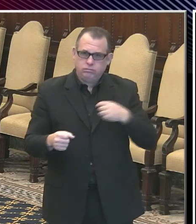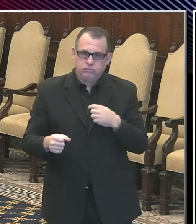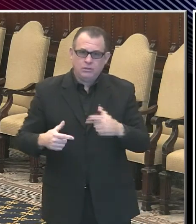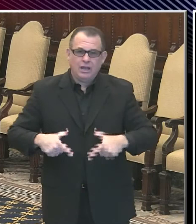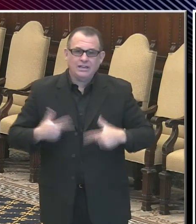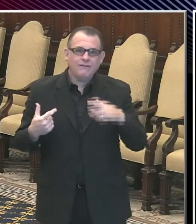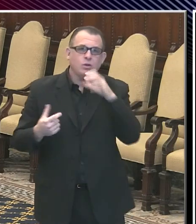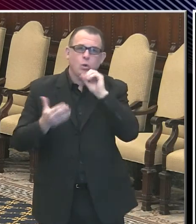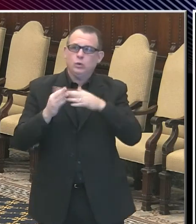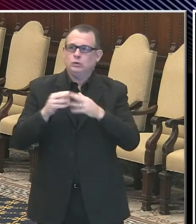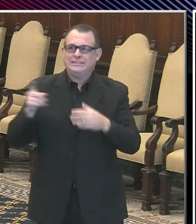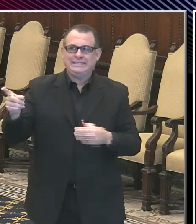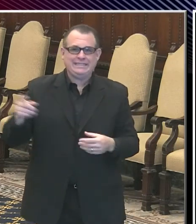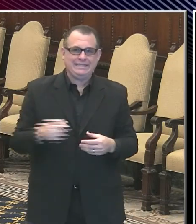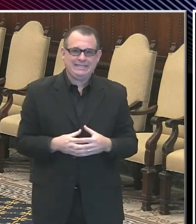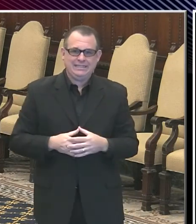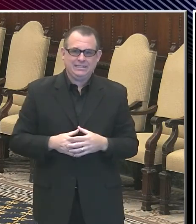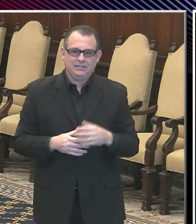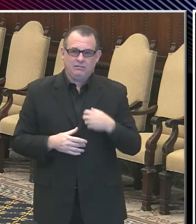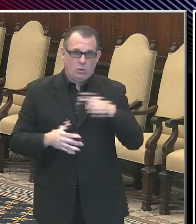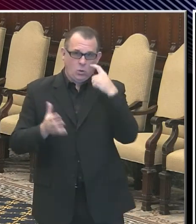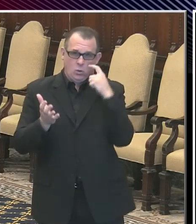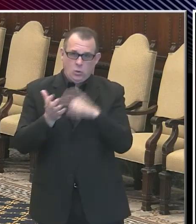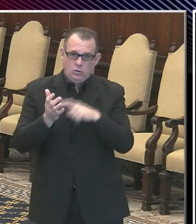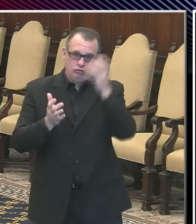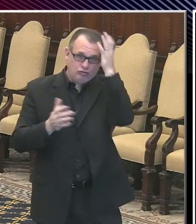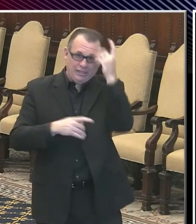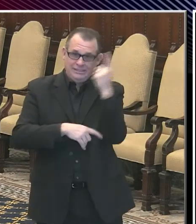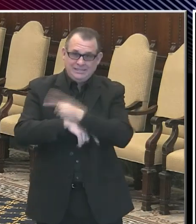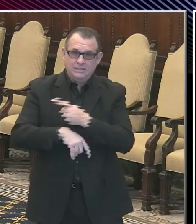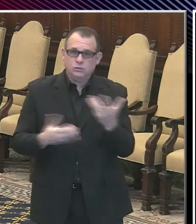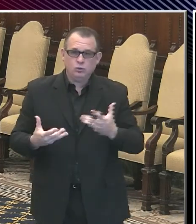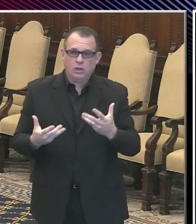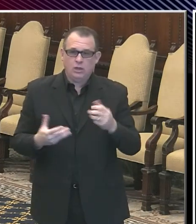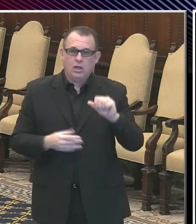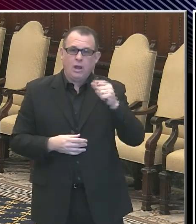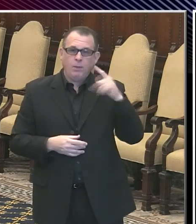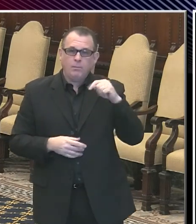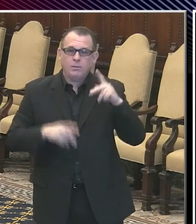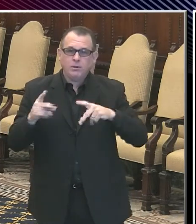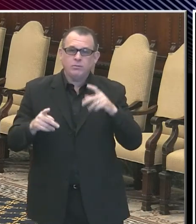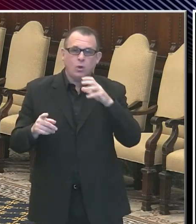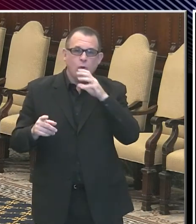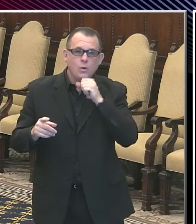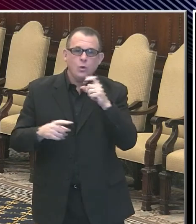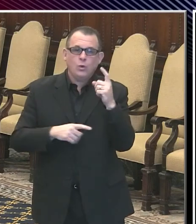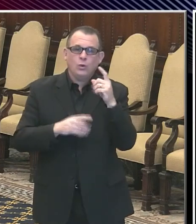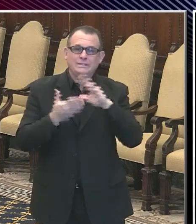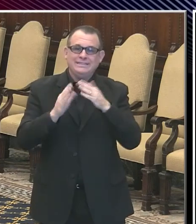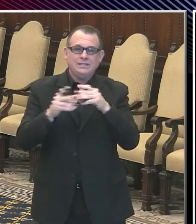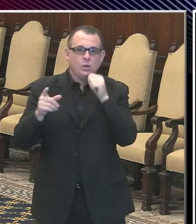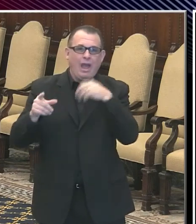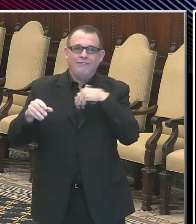and what I notice on trash day is that apartment dwellers in Old City who don't have internal